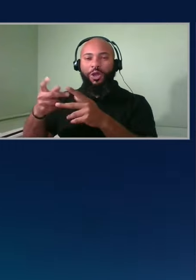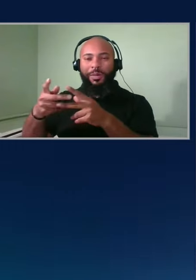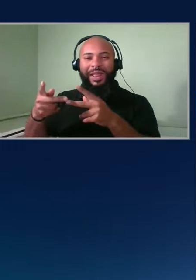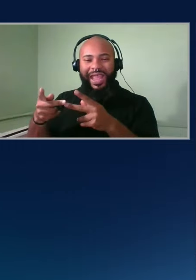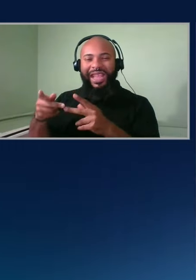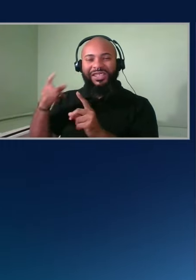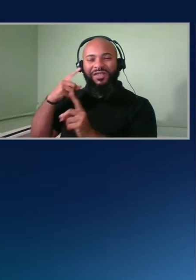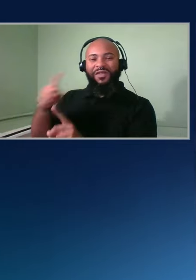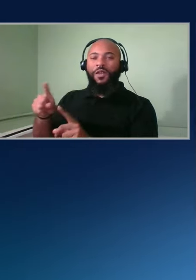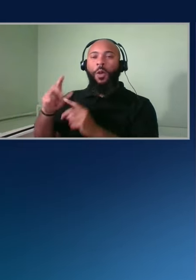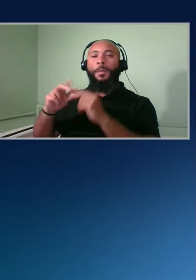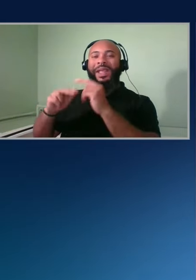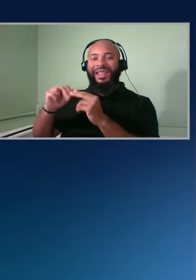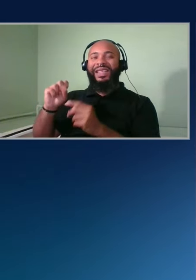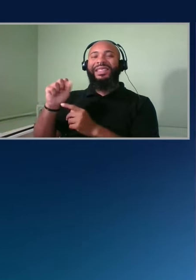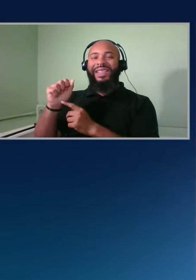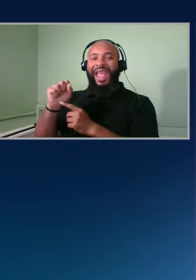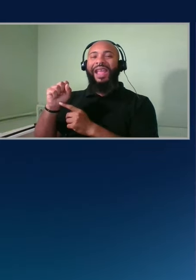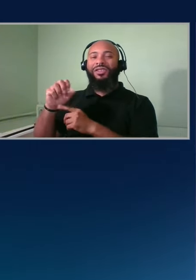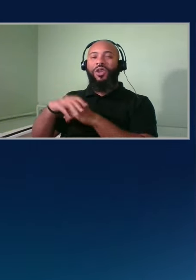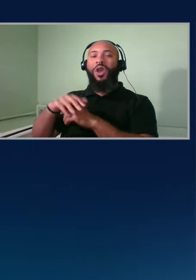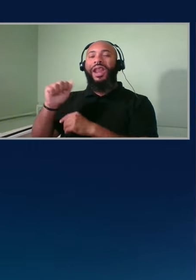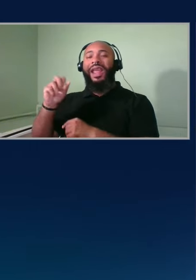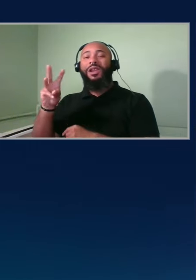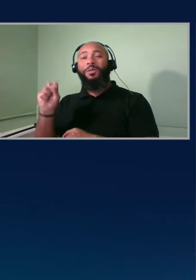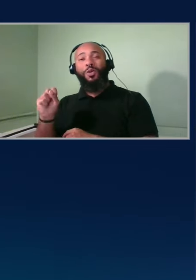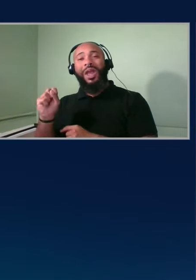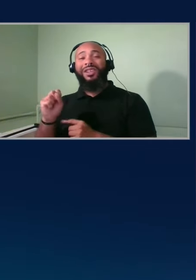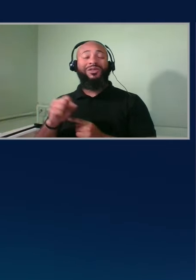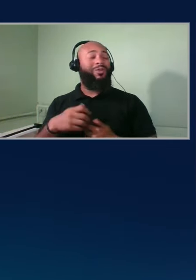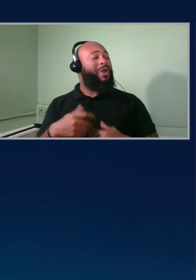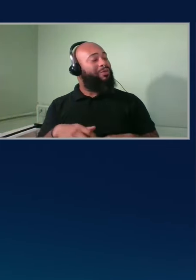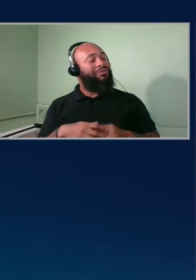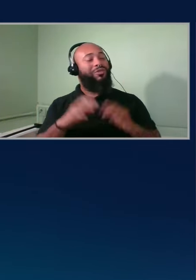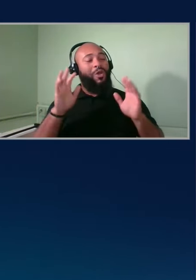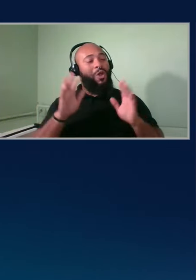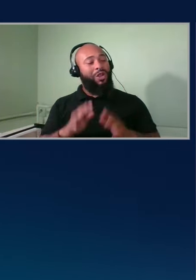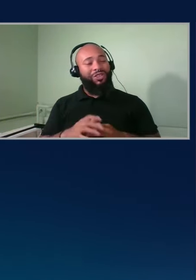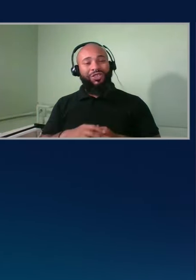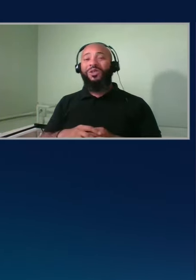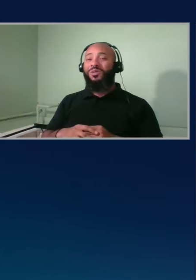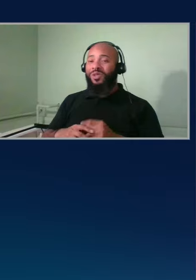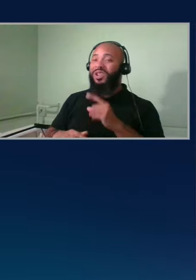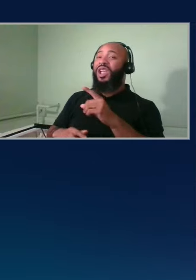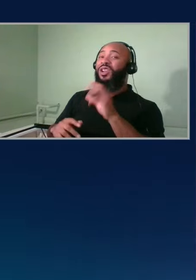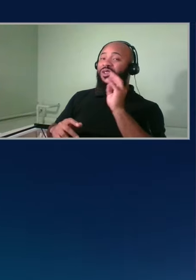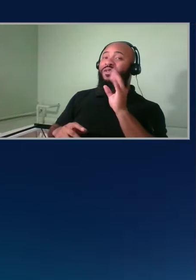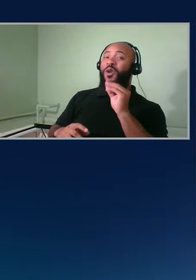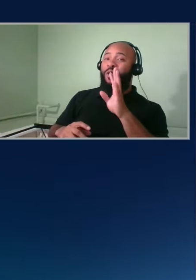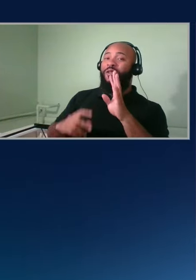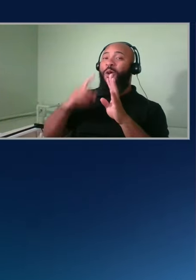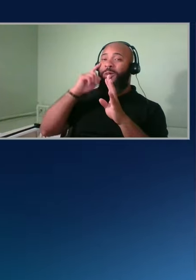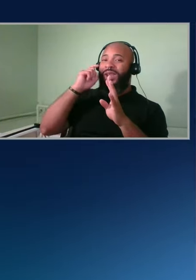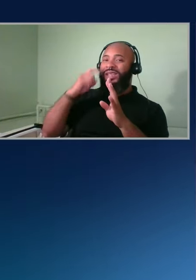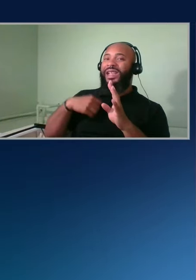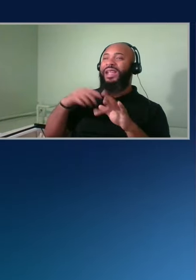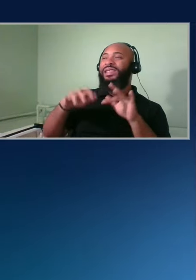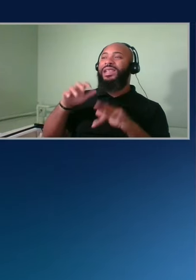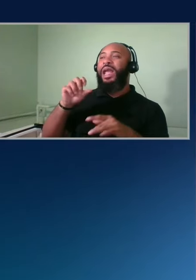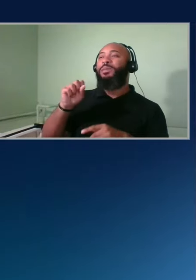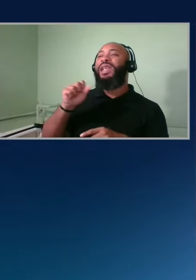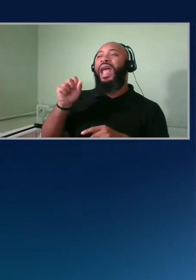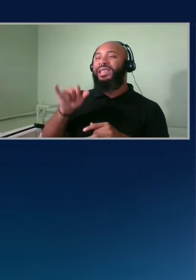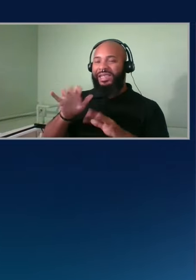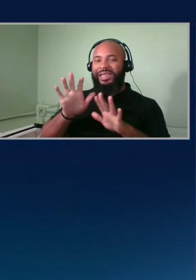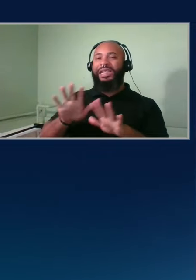for building SaaS on AWS. Yeah, awesome. I got a 404 because I typed sassy. Oops. Oh. Yep. Hold on. Yep.